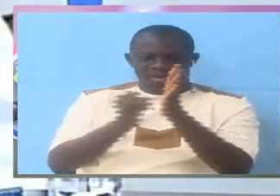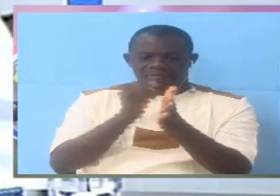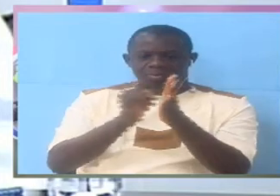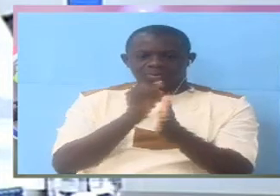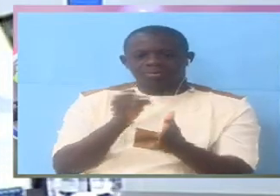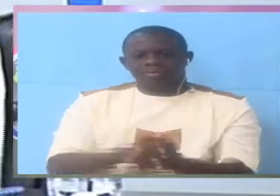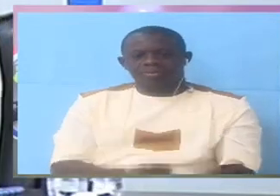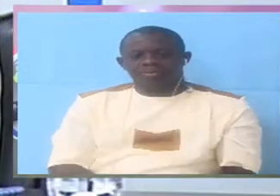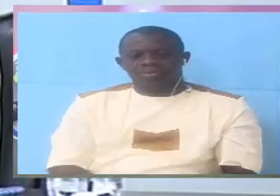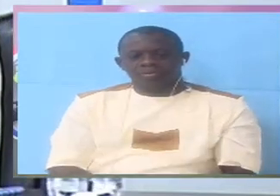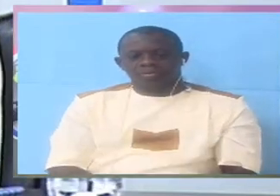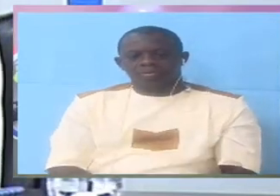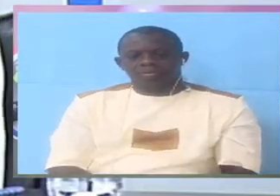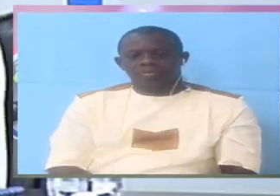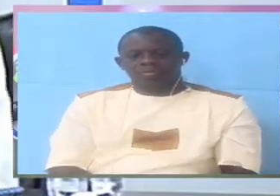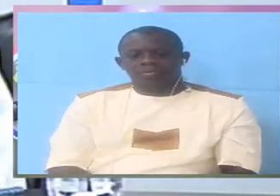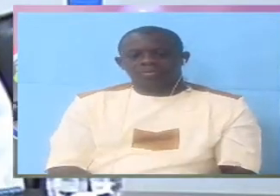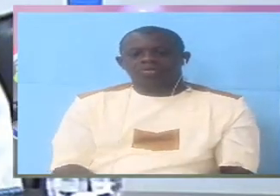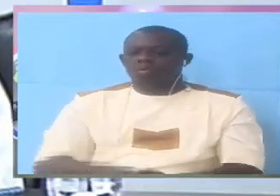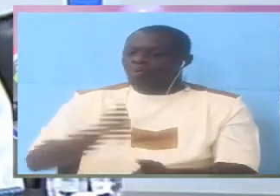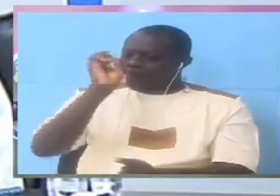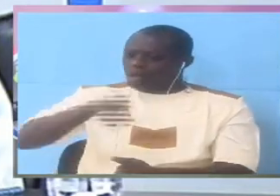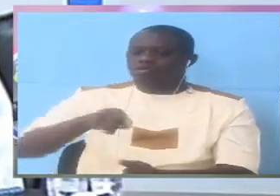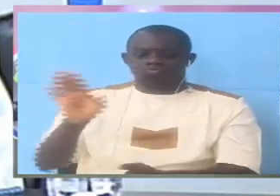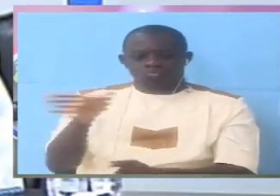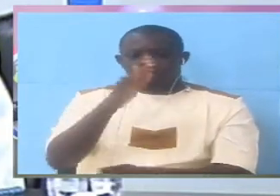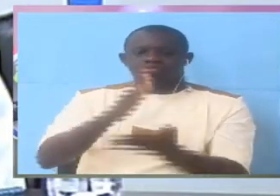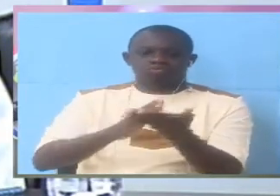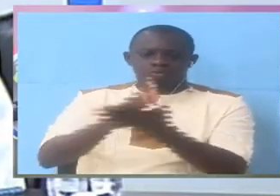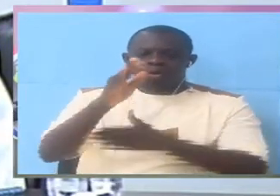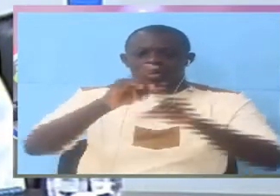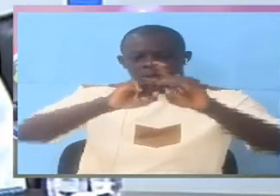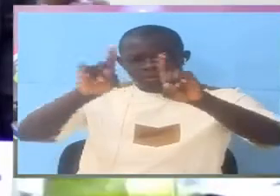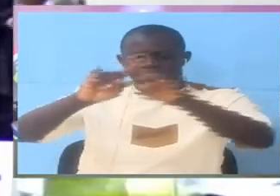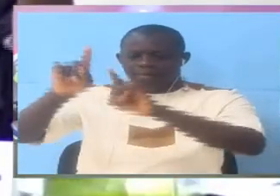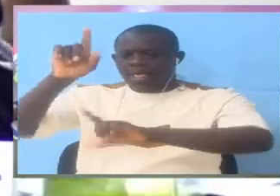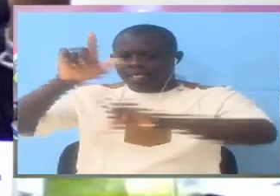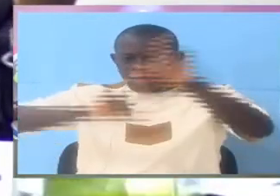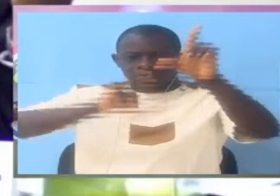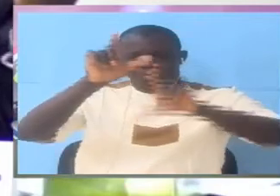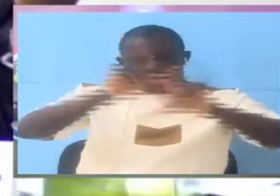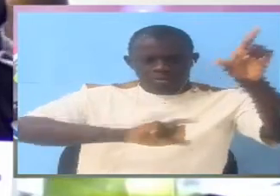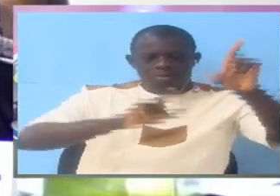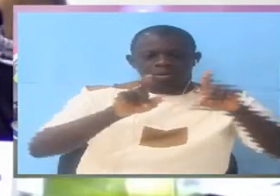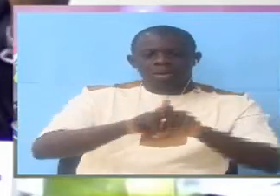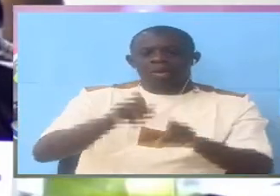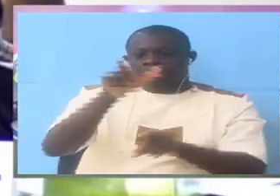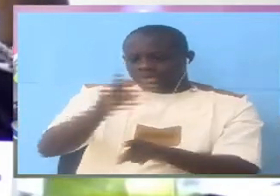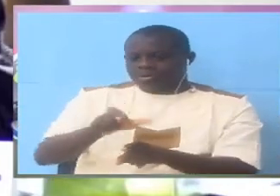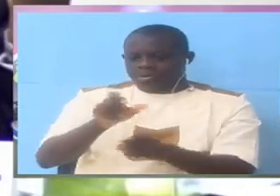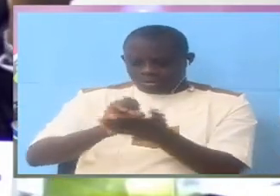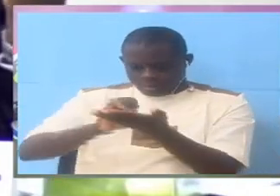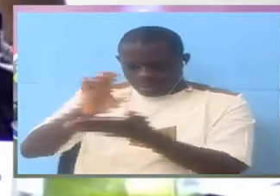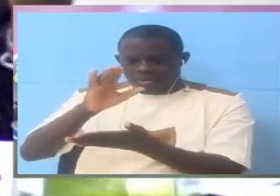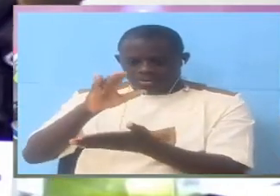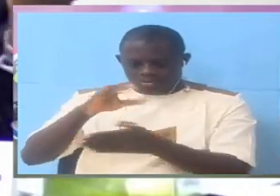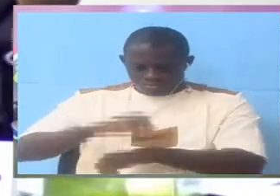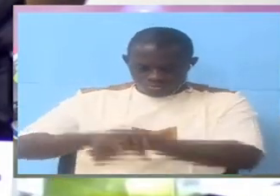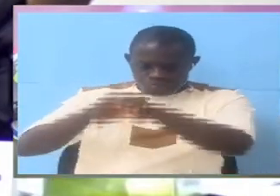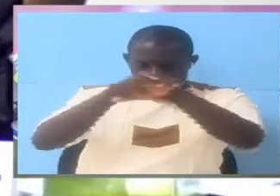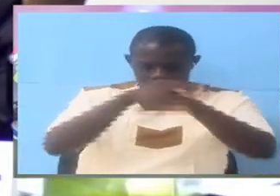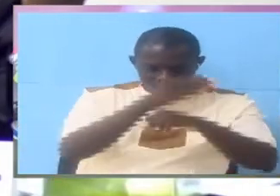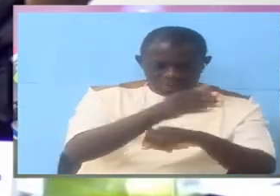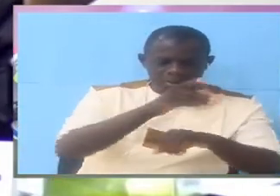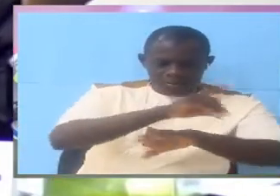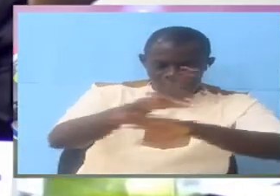It has to go through the channels. But, Mr. Witness, they will be directed. Please, take this to that place. Please, Mr. Witness.